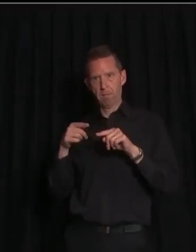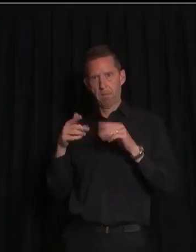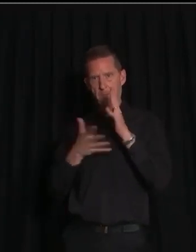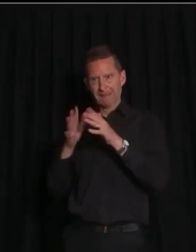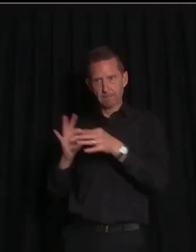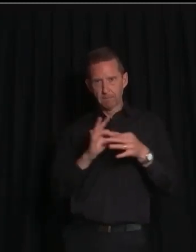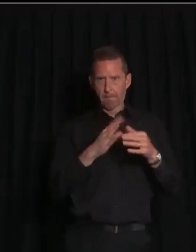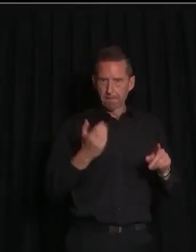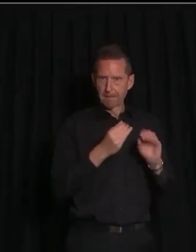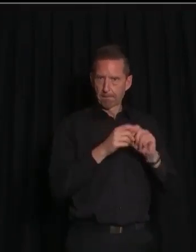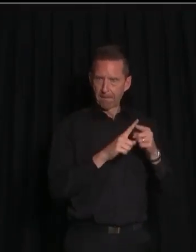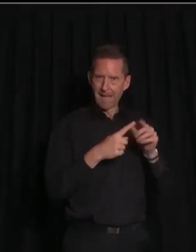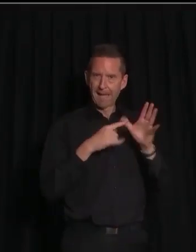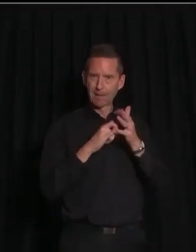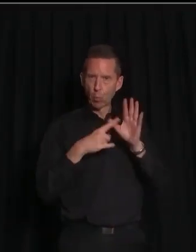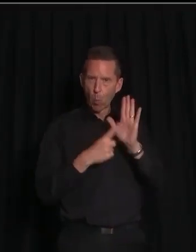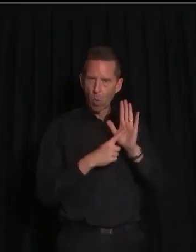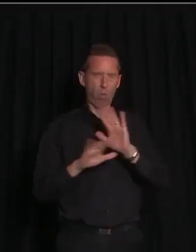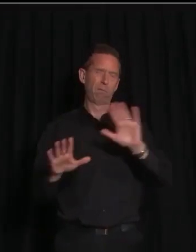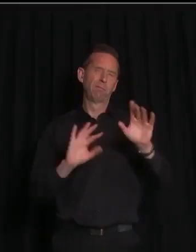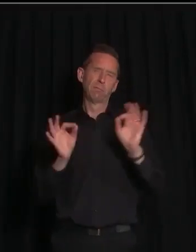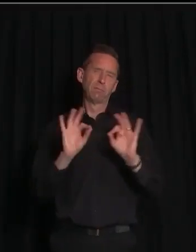autistic stereotype.